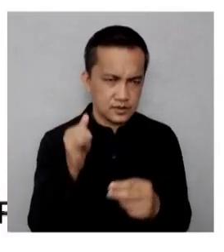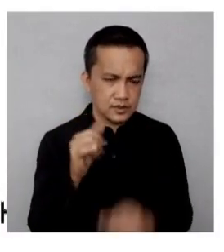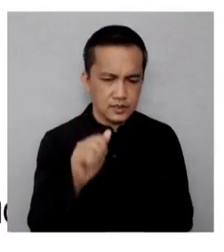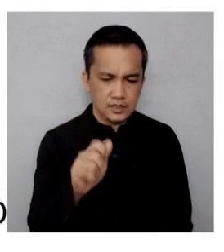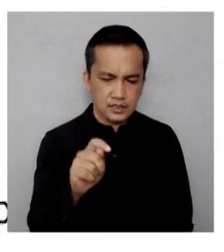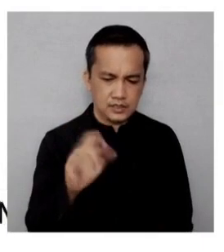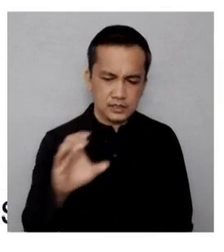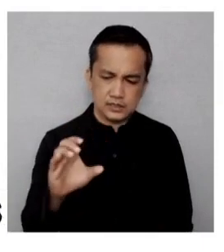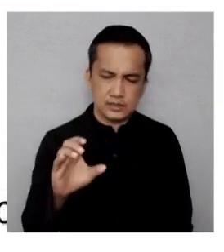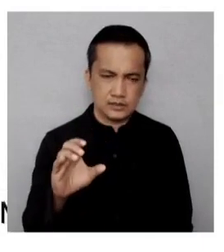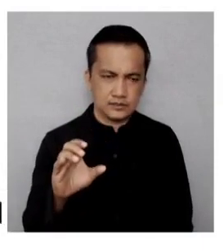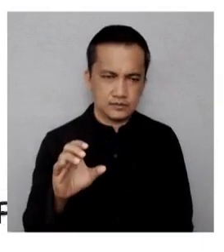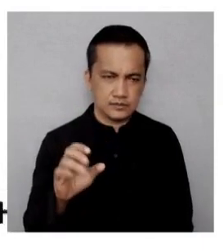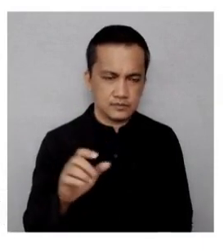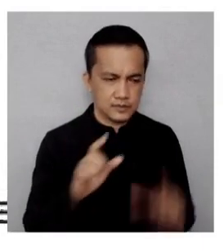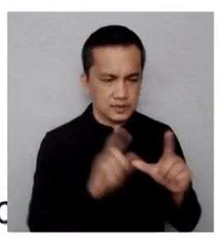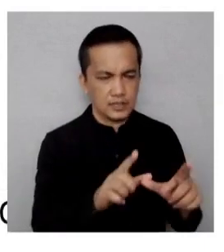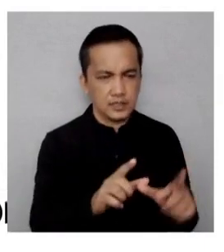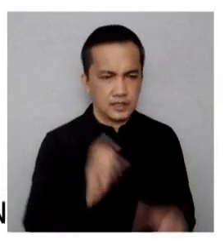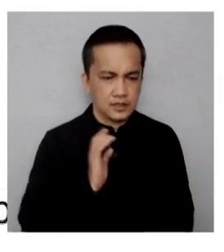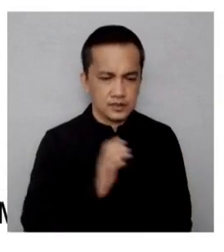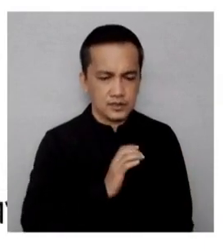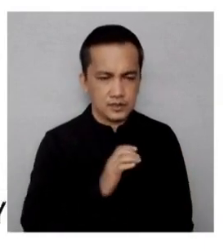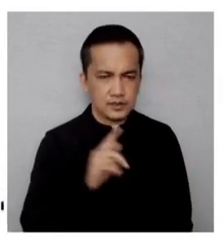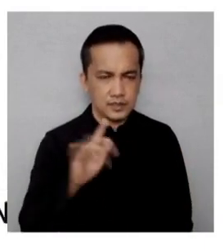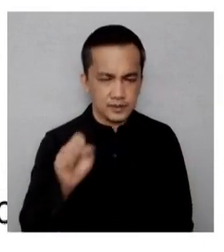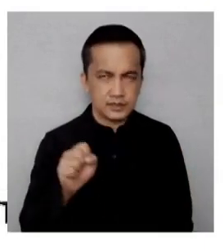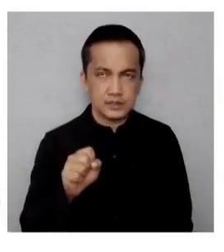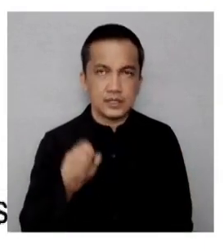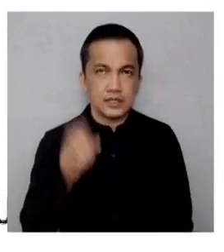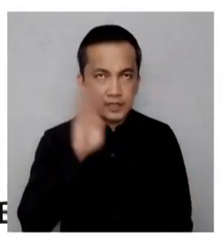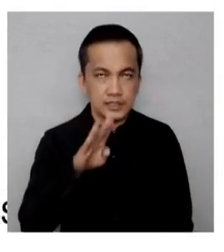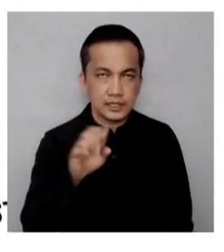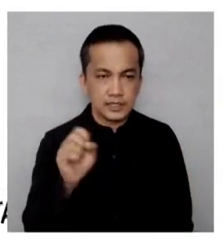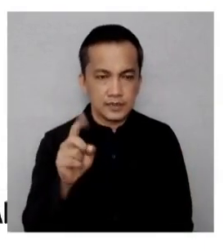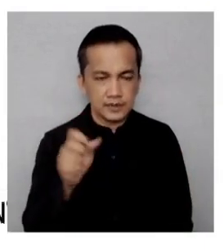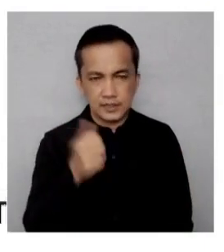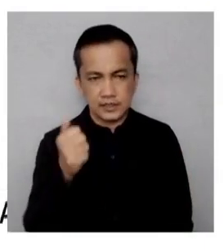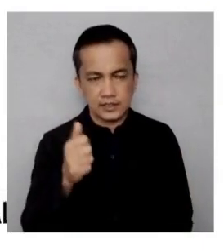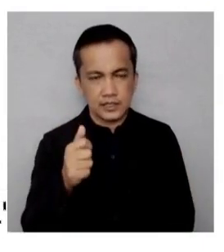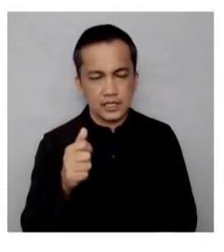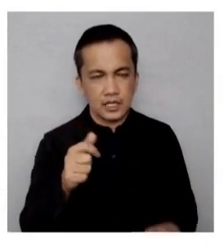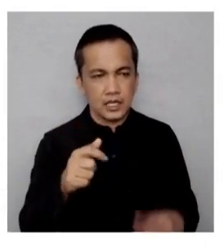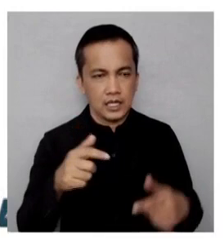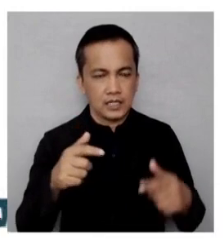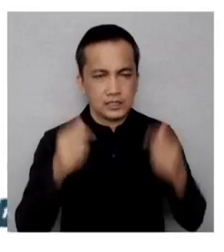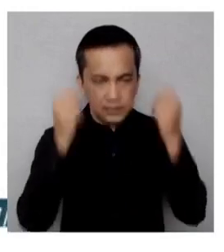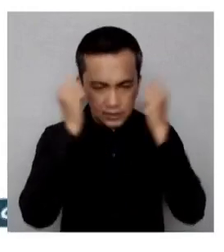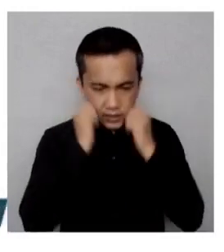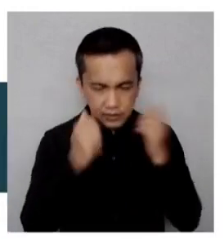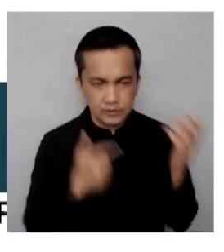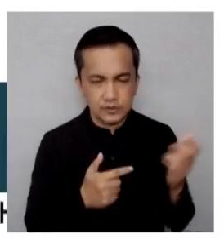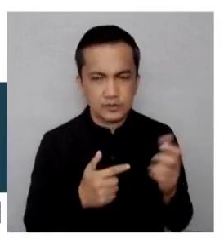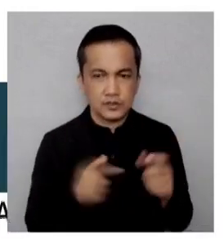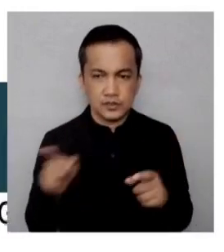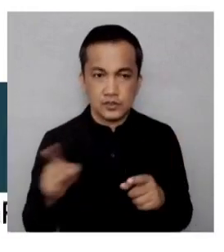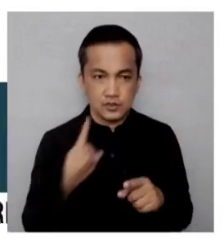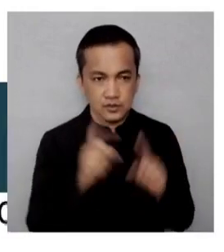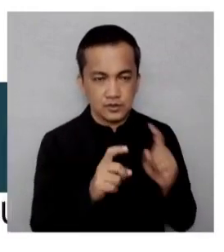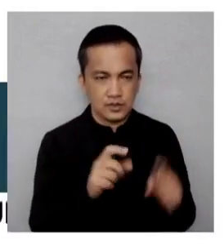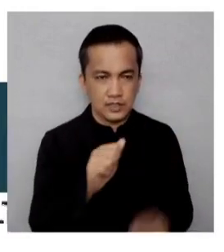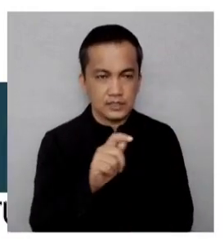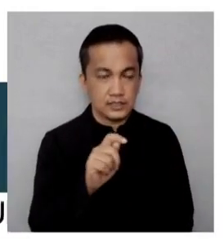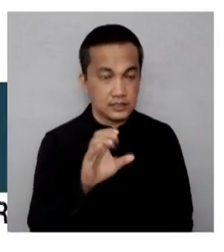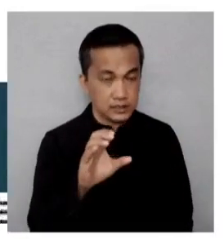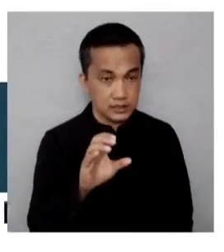tagged Congressman Tevez, his brother in law, and others as terrorists. You were one of those who questioned the anti-terror law, even